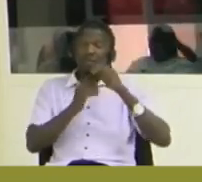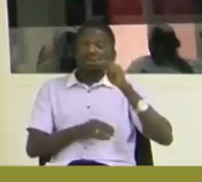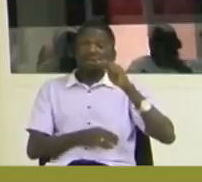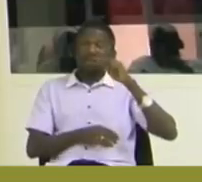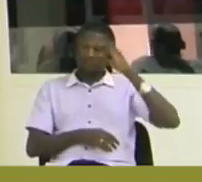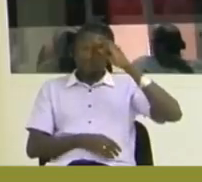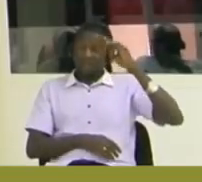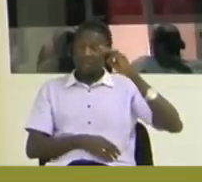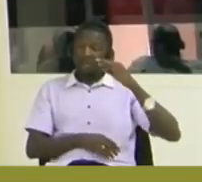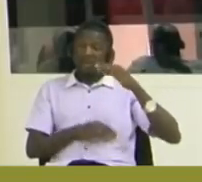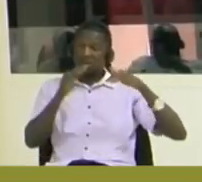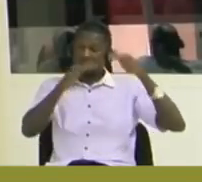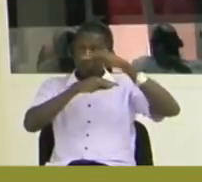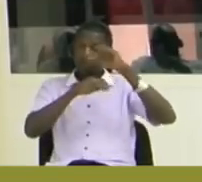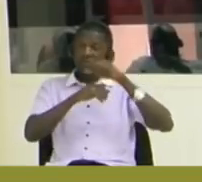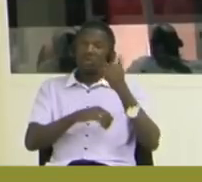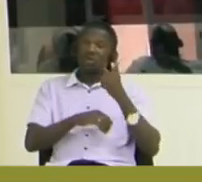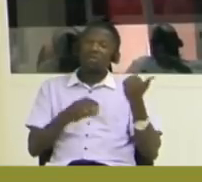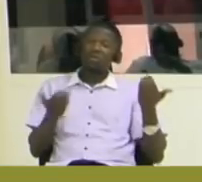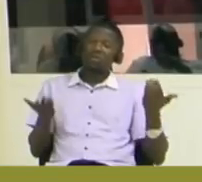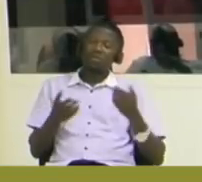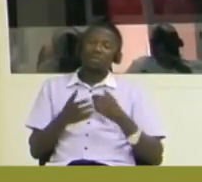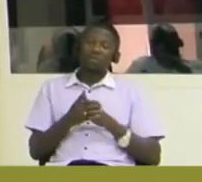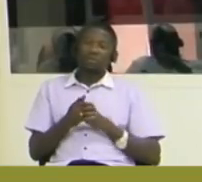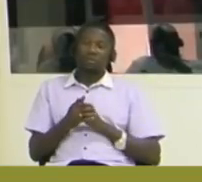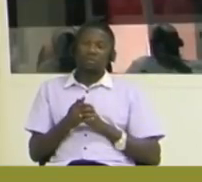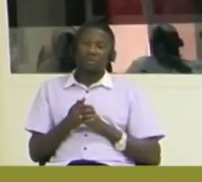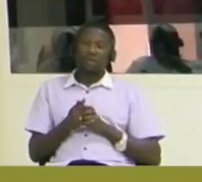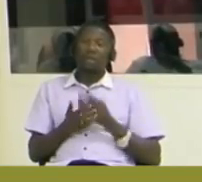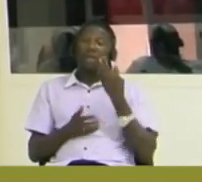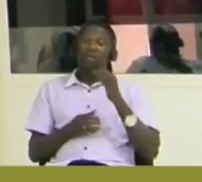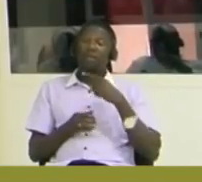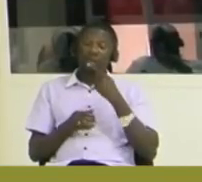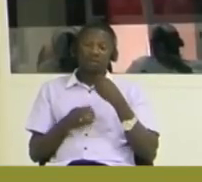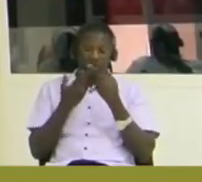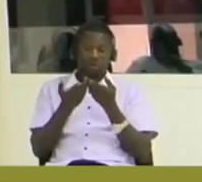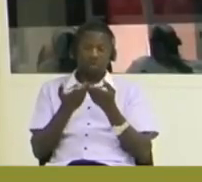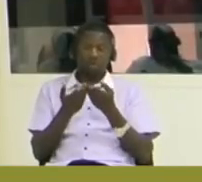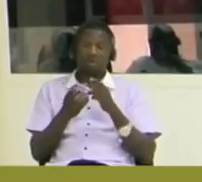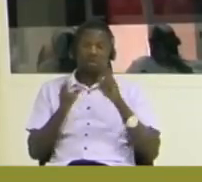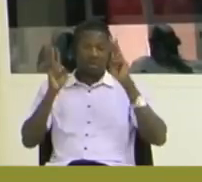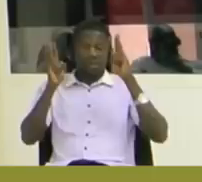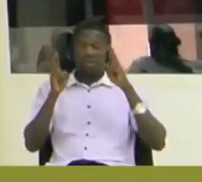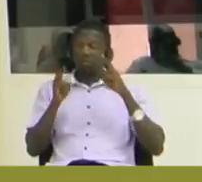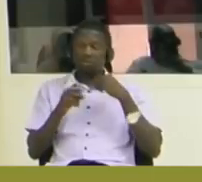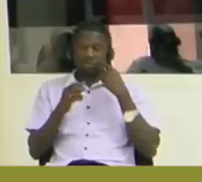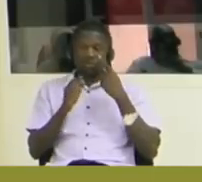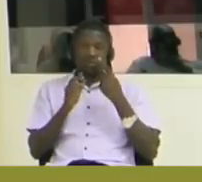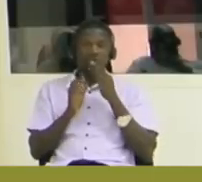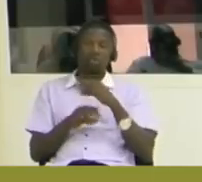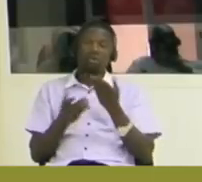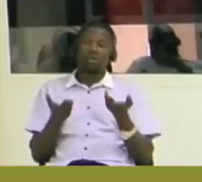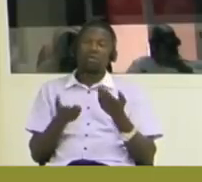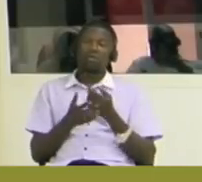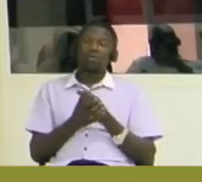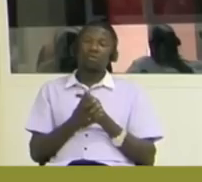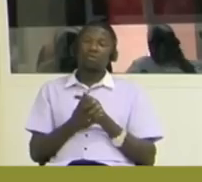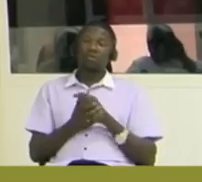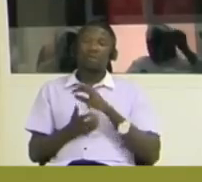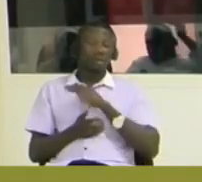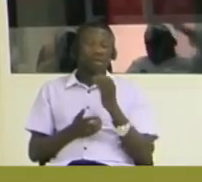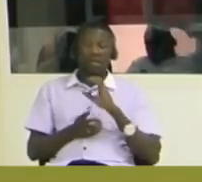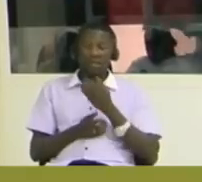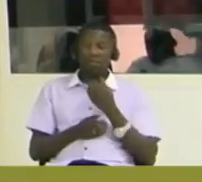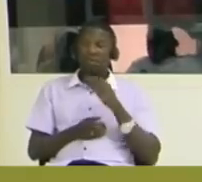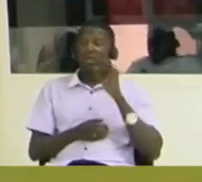he was, Jammeh did not show that. So I cannot answer for Jammeh. So you believe